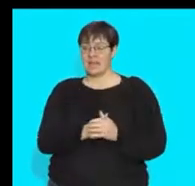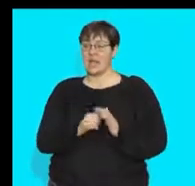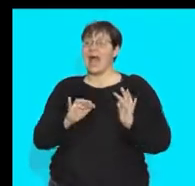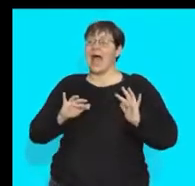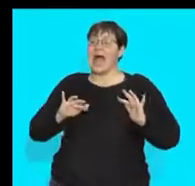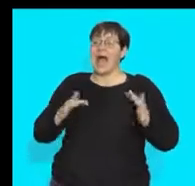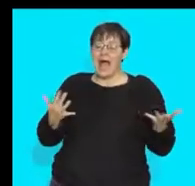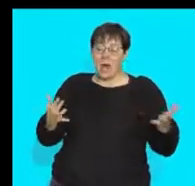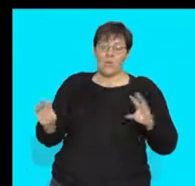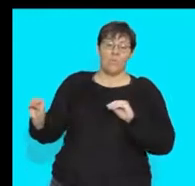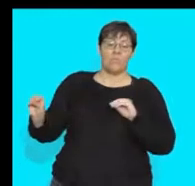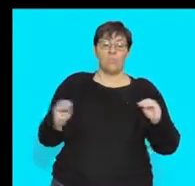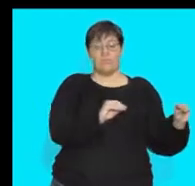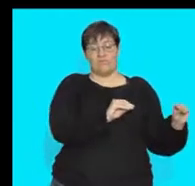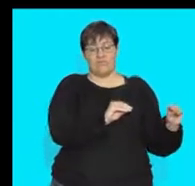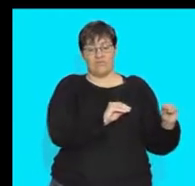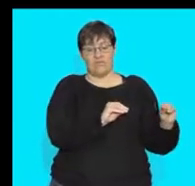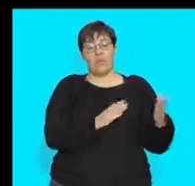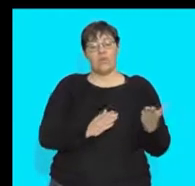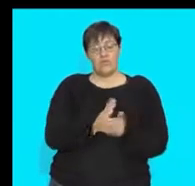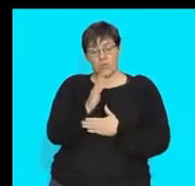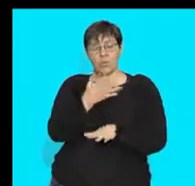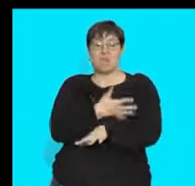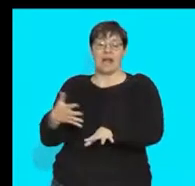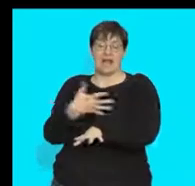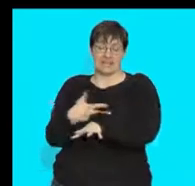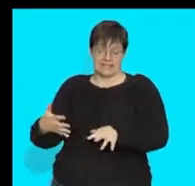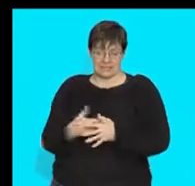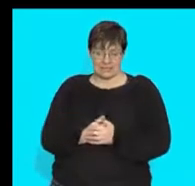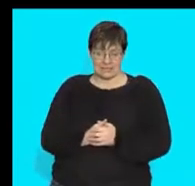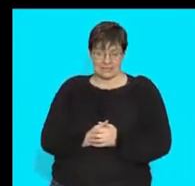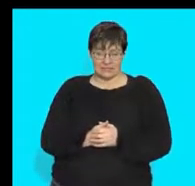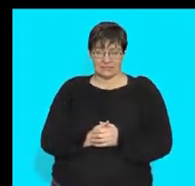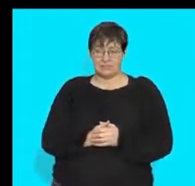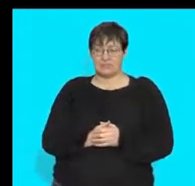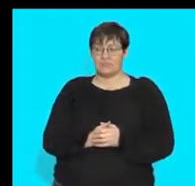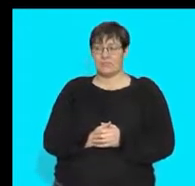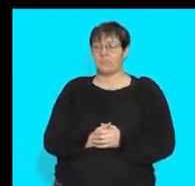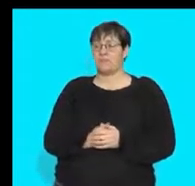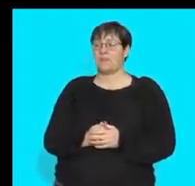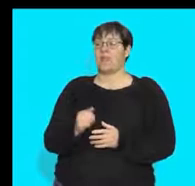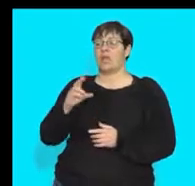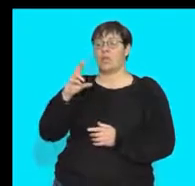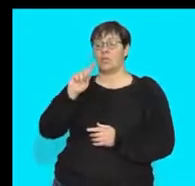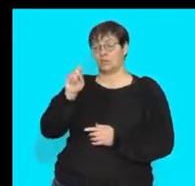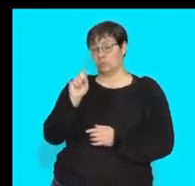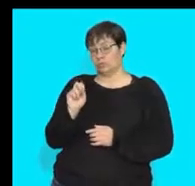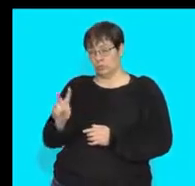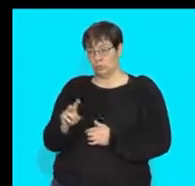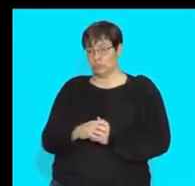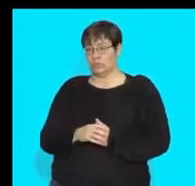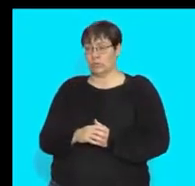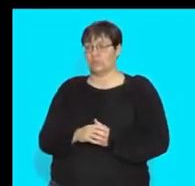it moves into his bloodstream. There would be a question number 2,